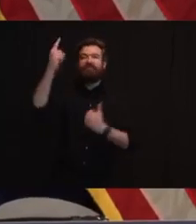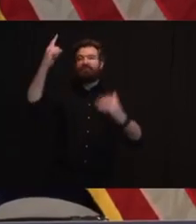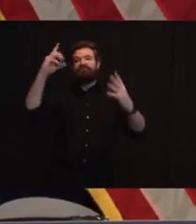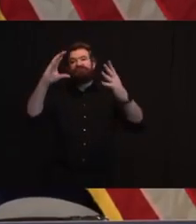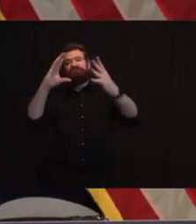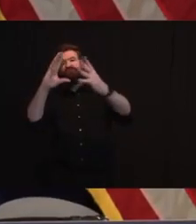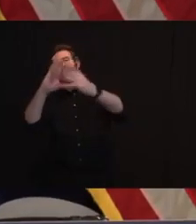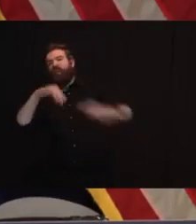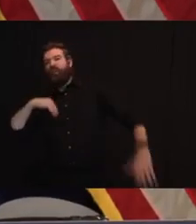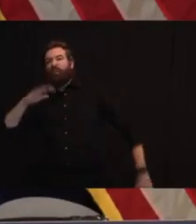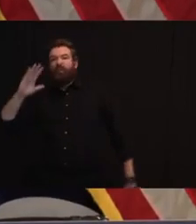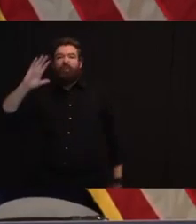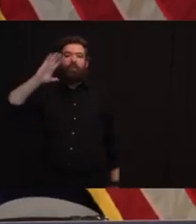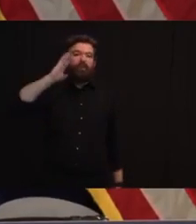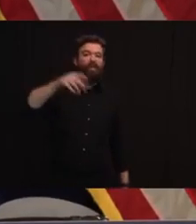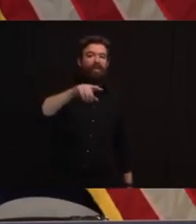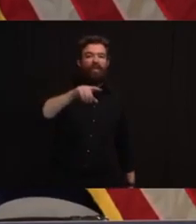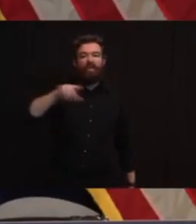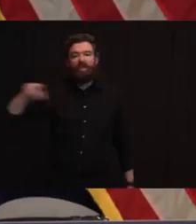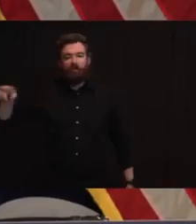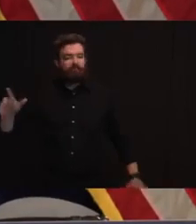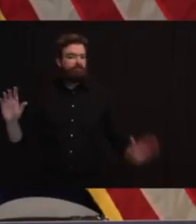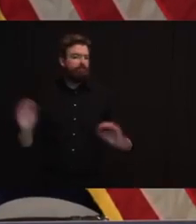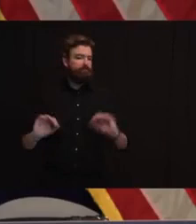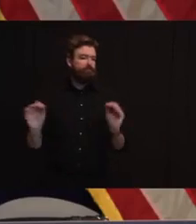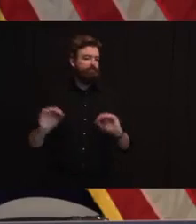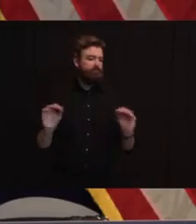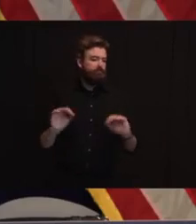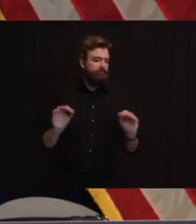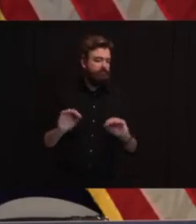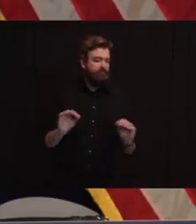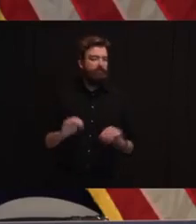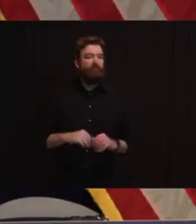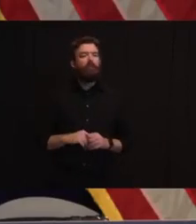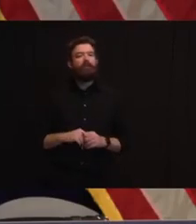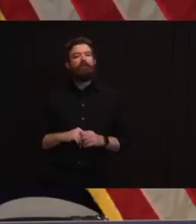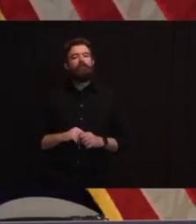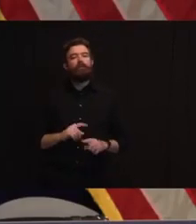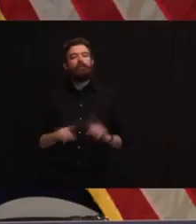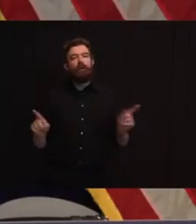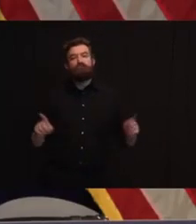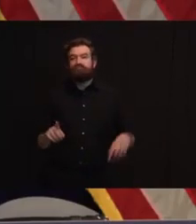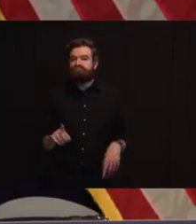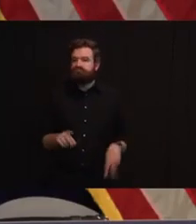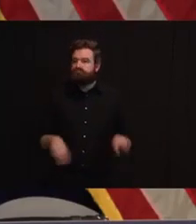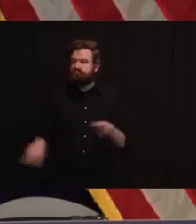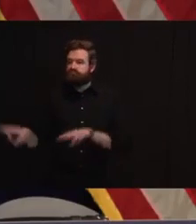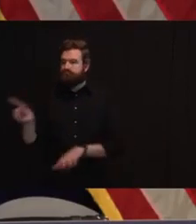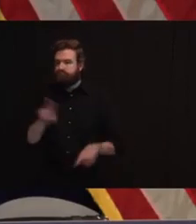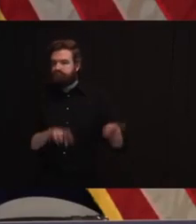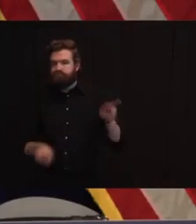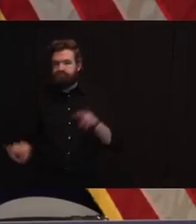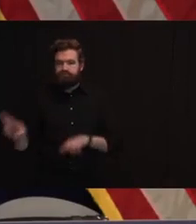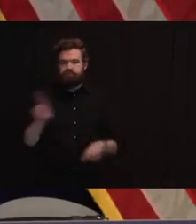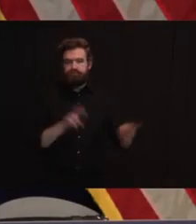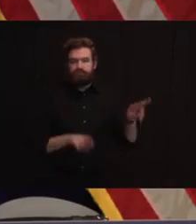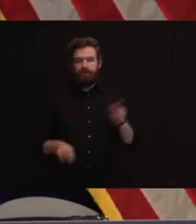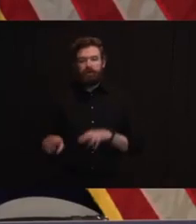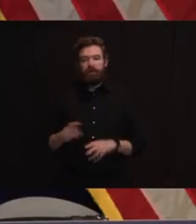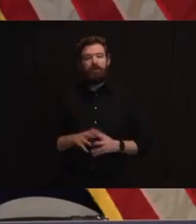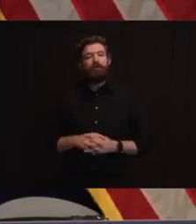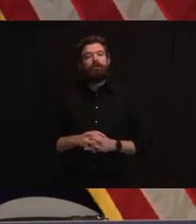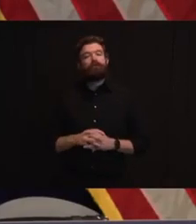partners should that need arise. And I'll close with, Governor, as you also know, that we also responded